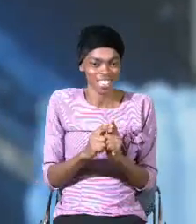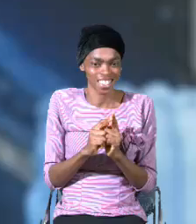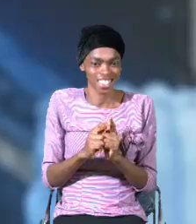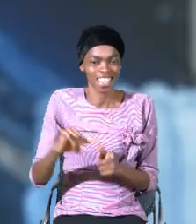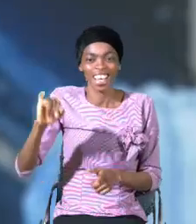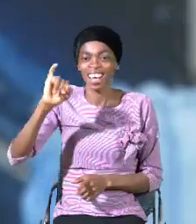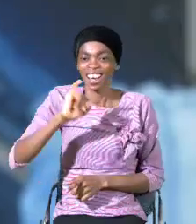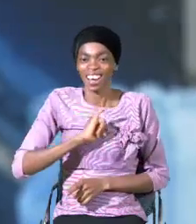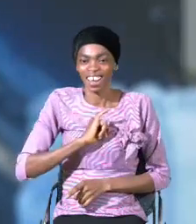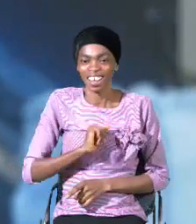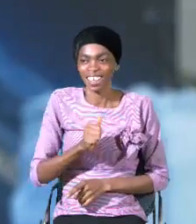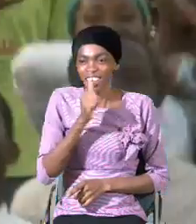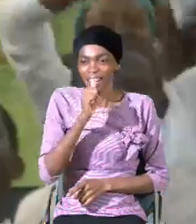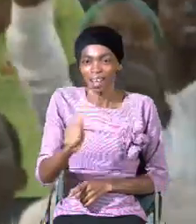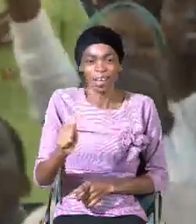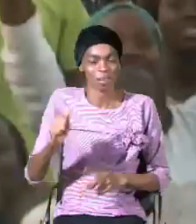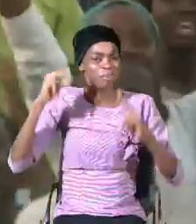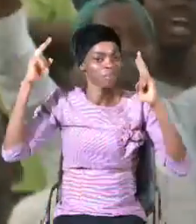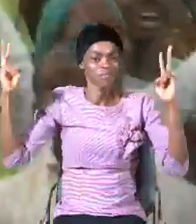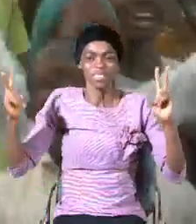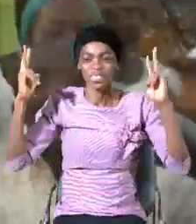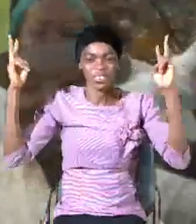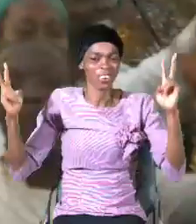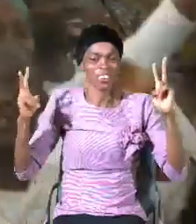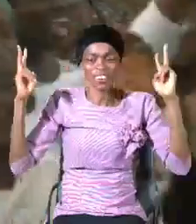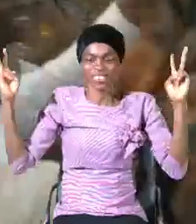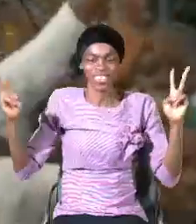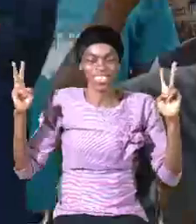I am victorious.